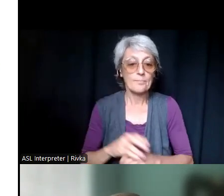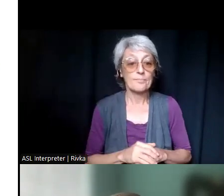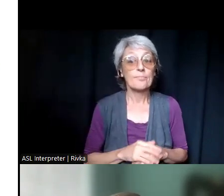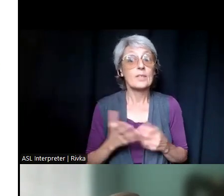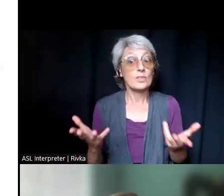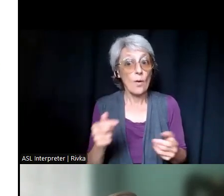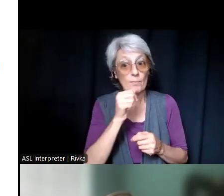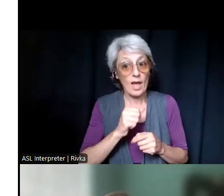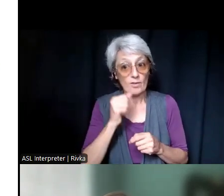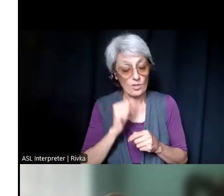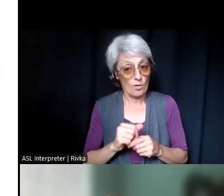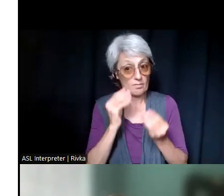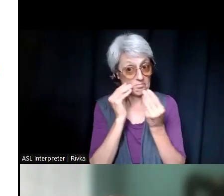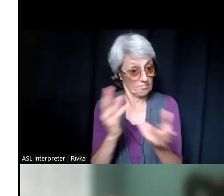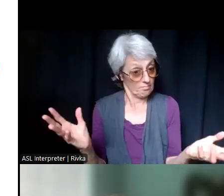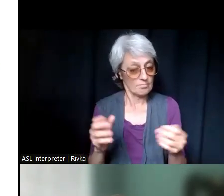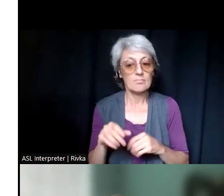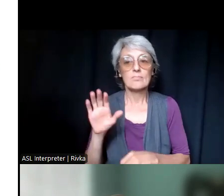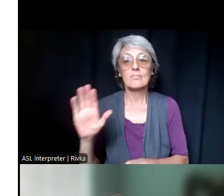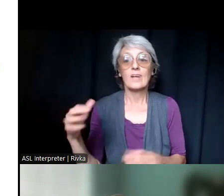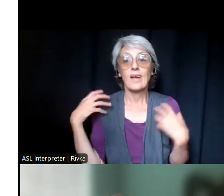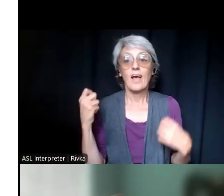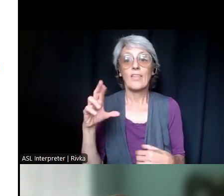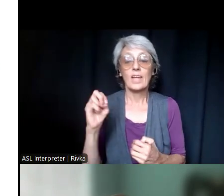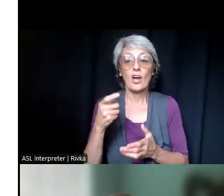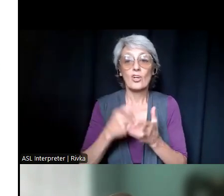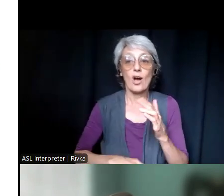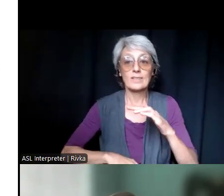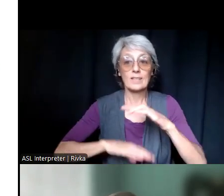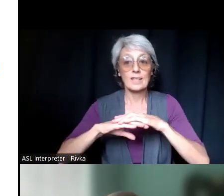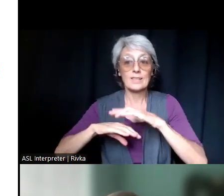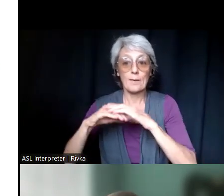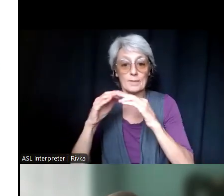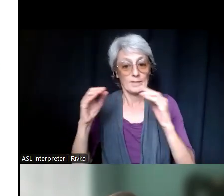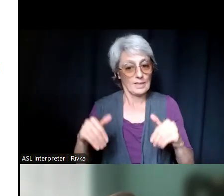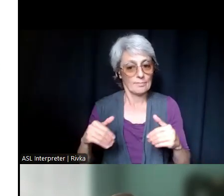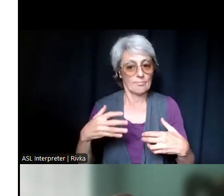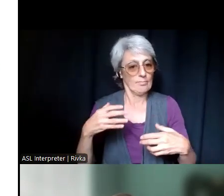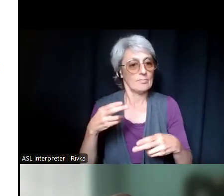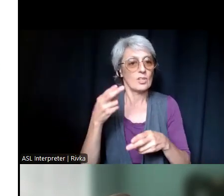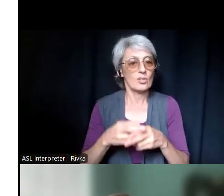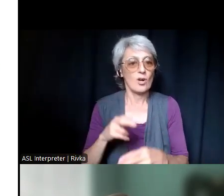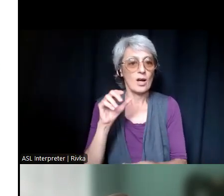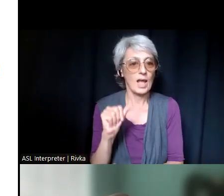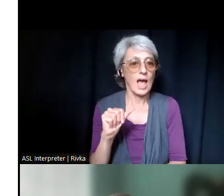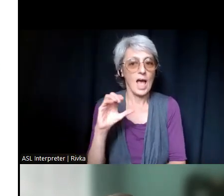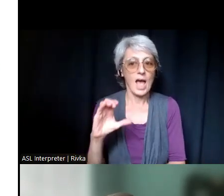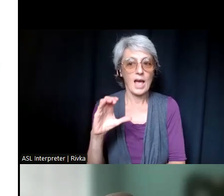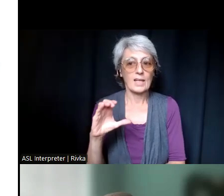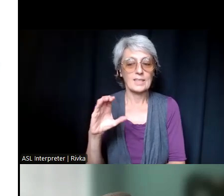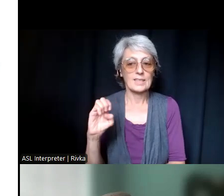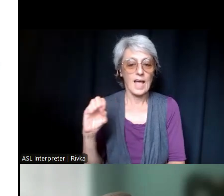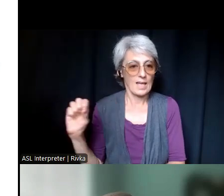to note that Arizona's healthcare cost containment system, referred to as Access, serves as the